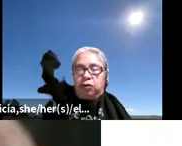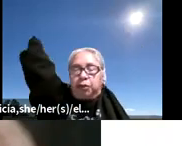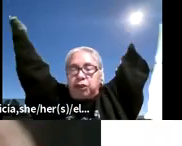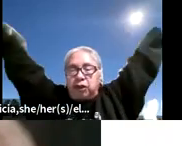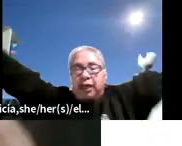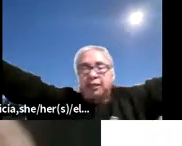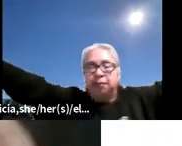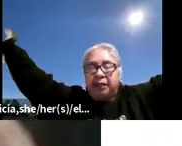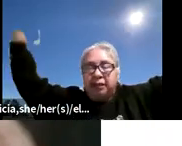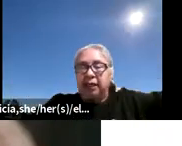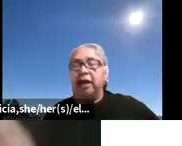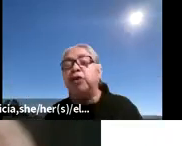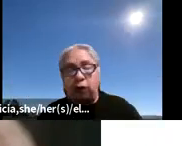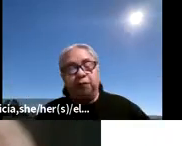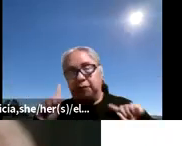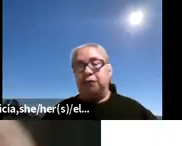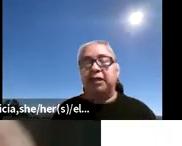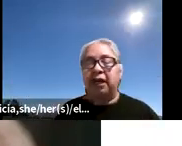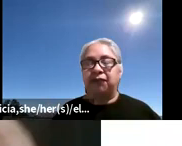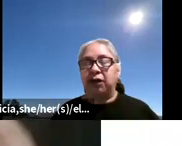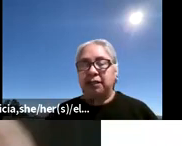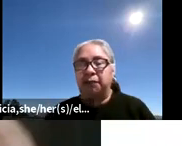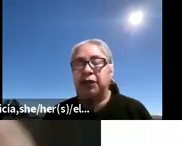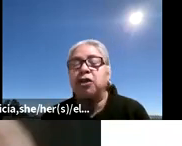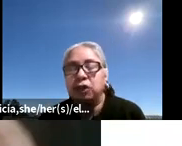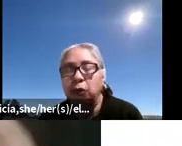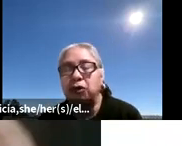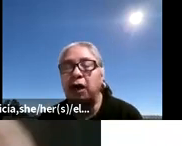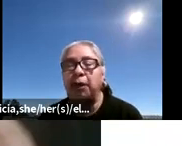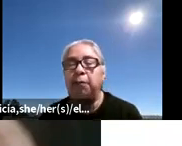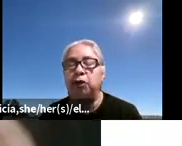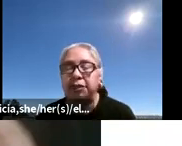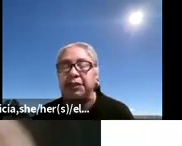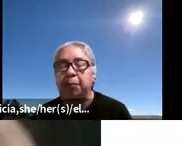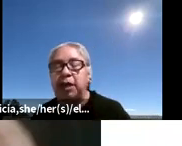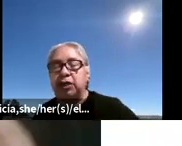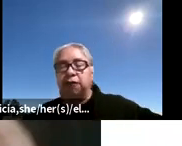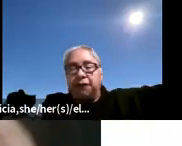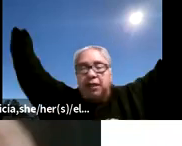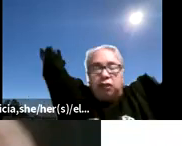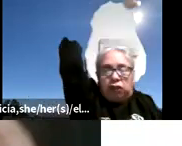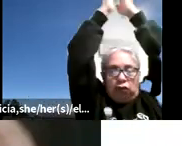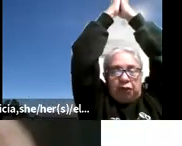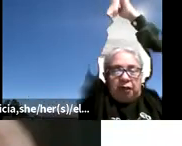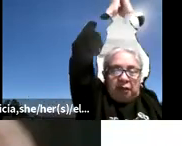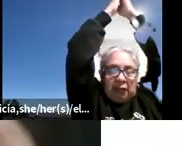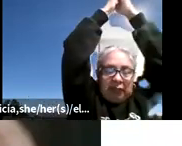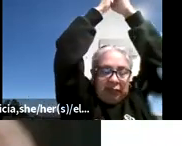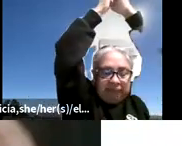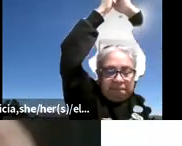when you put your hands back down, and oh, I forgot something. So when you come up, you're separating your feet to